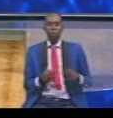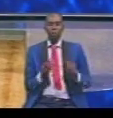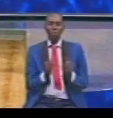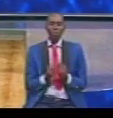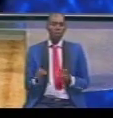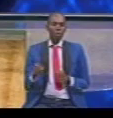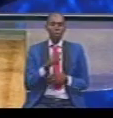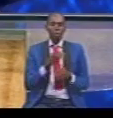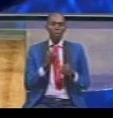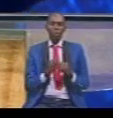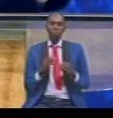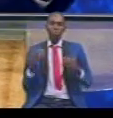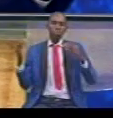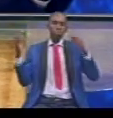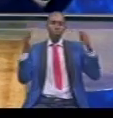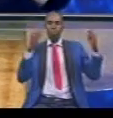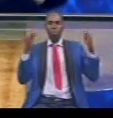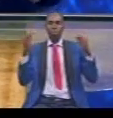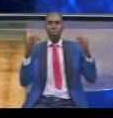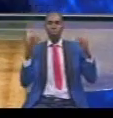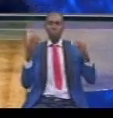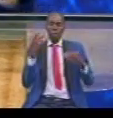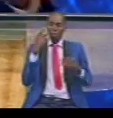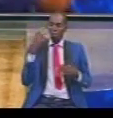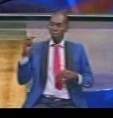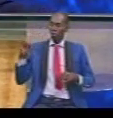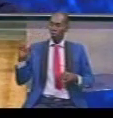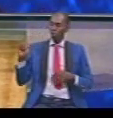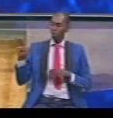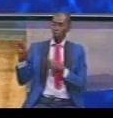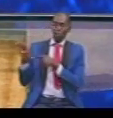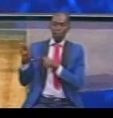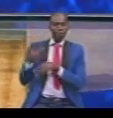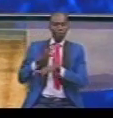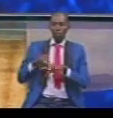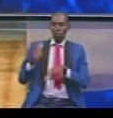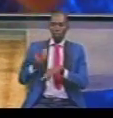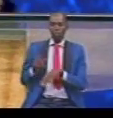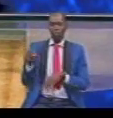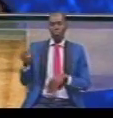in battle. Look at Moab. Don't touch them.